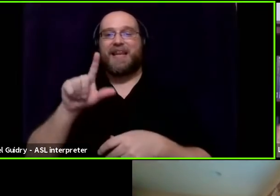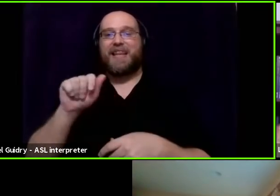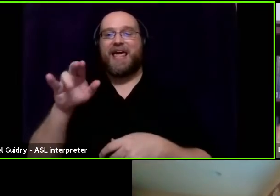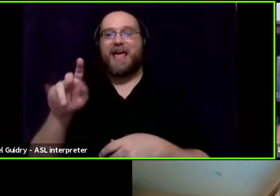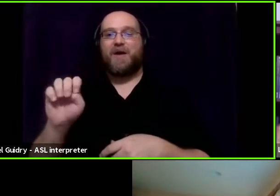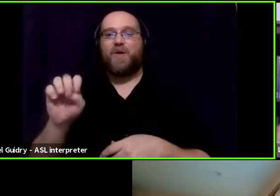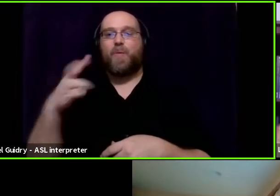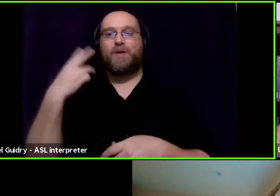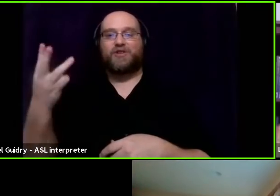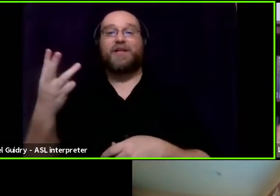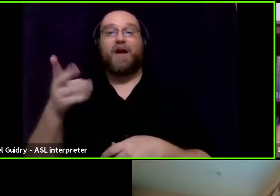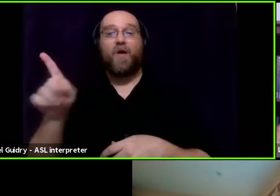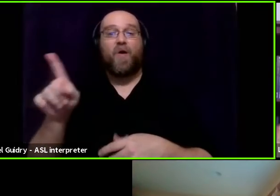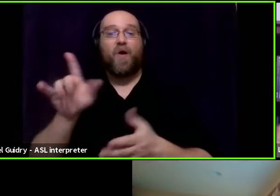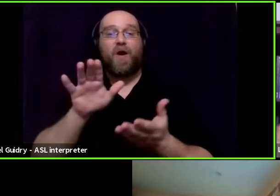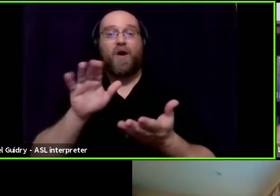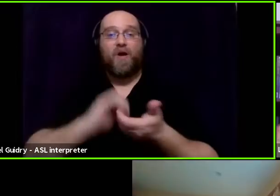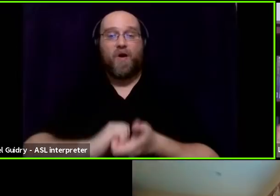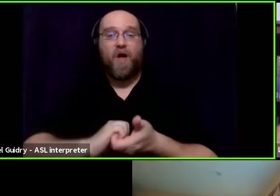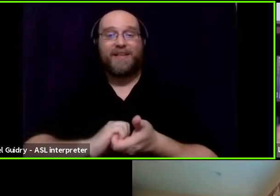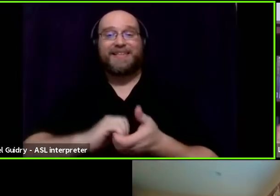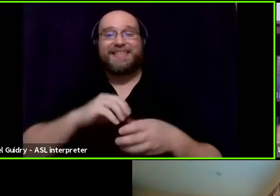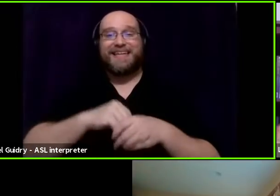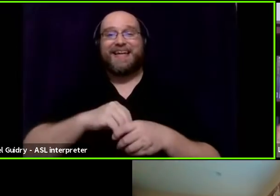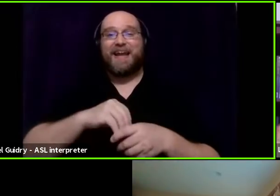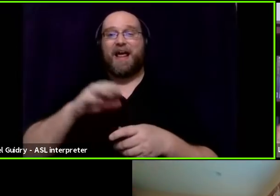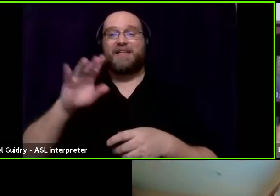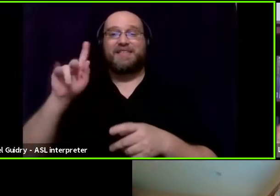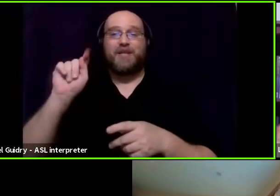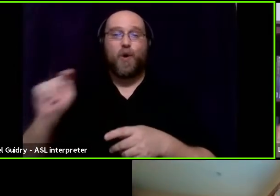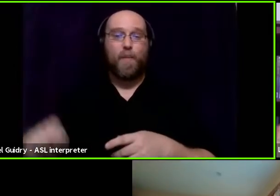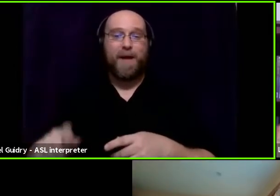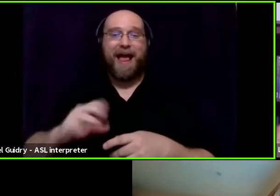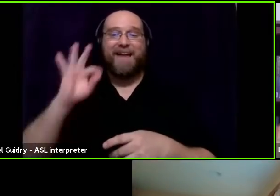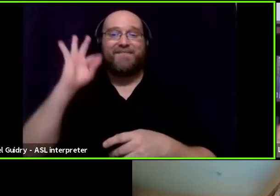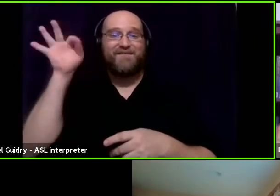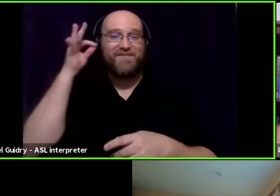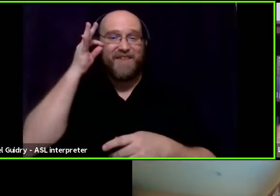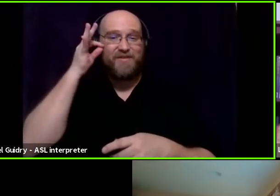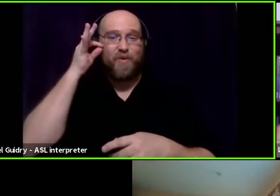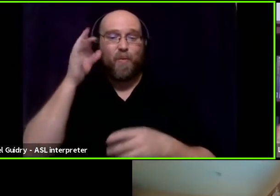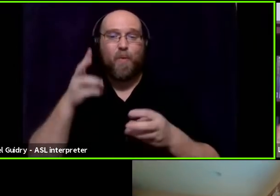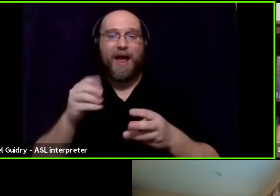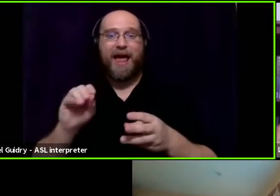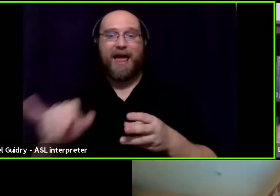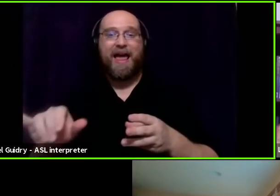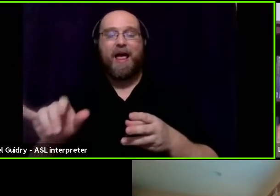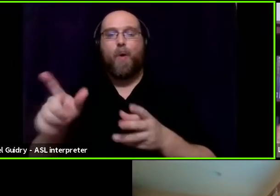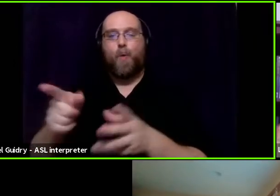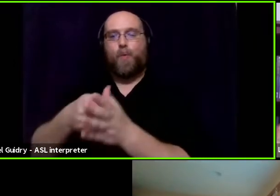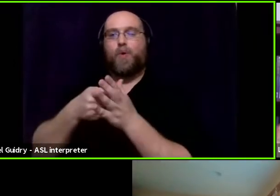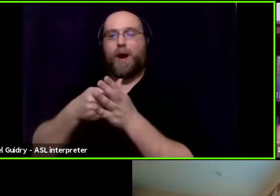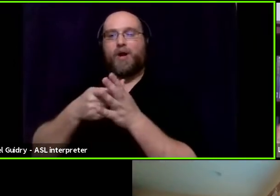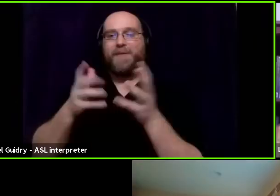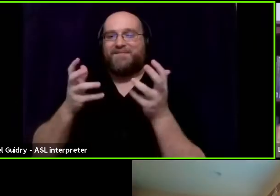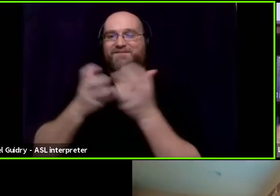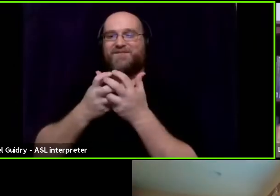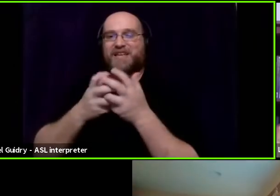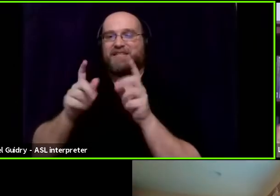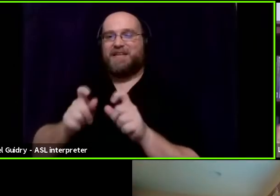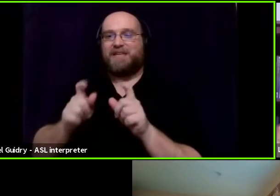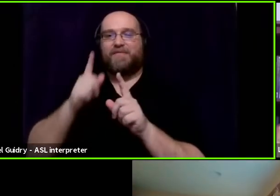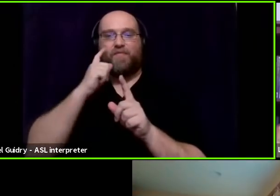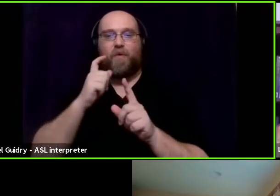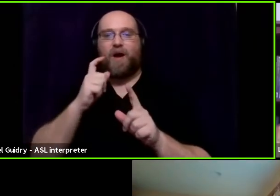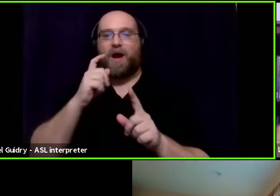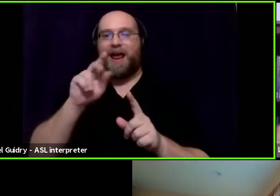and Federal Way are required to be fitted for N95 masks. She hasn't heard that happening in her district. So she wants to know, what does that mean